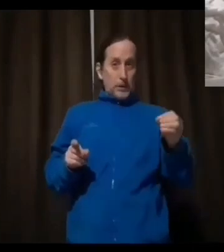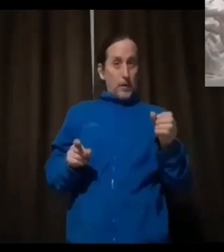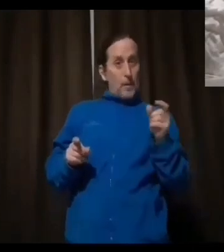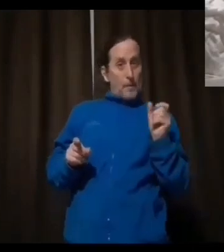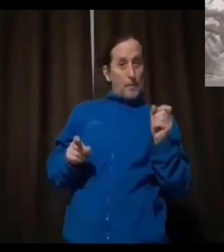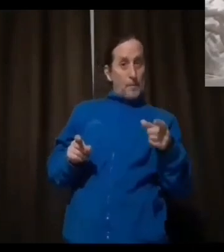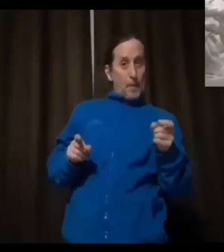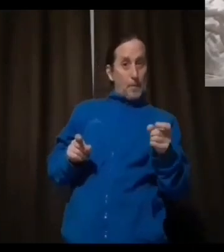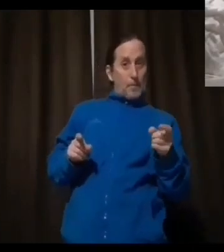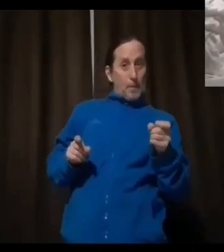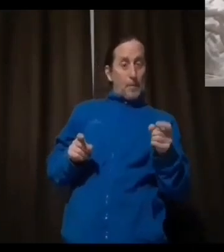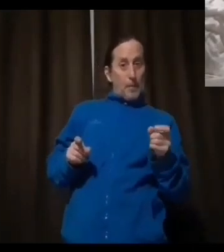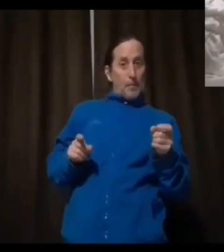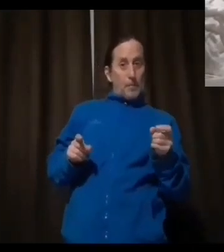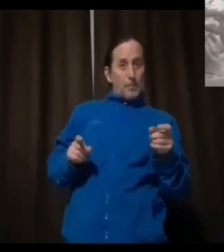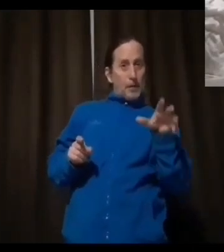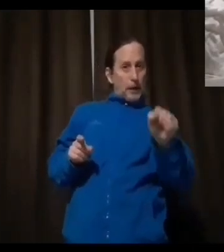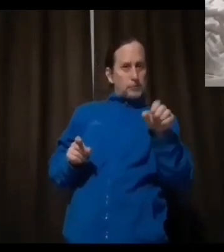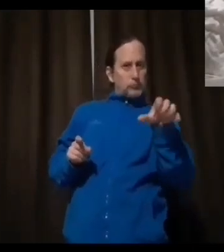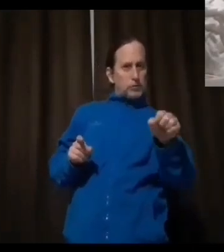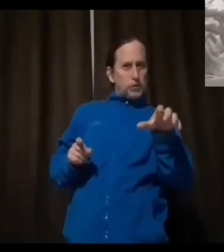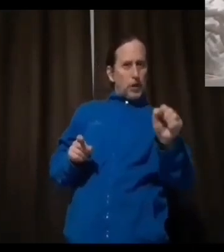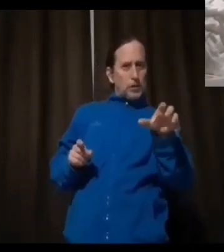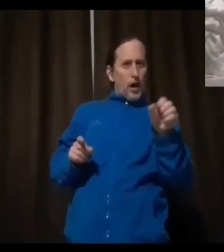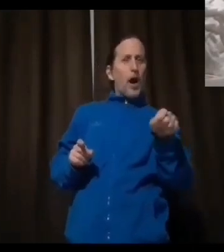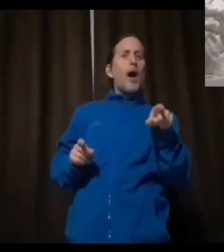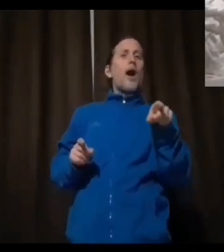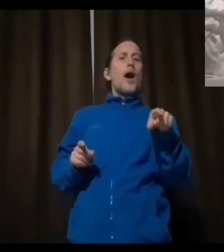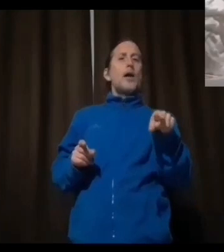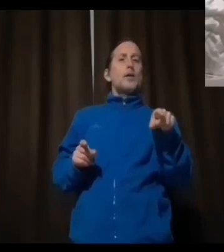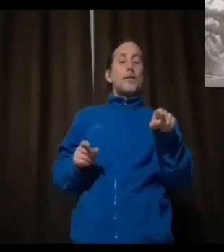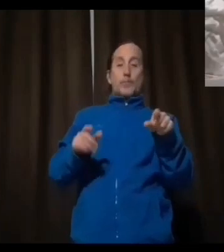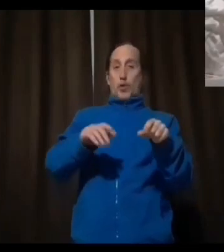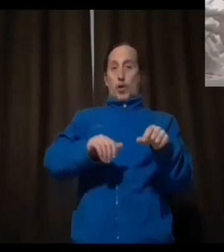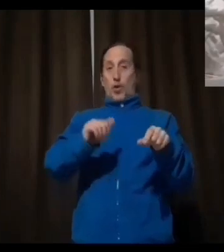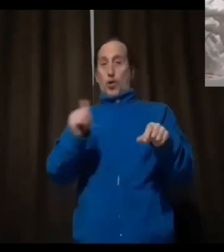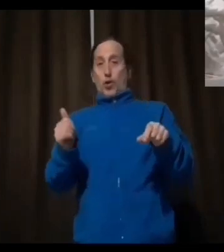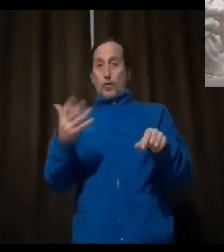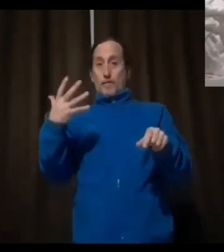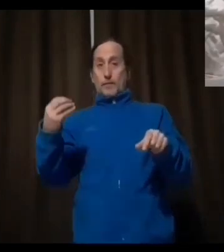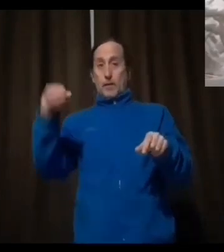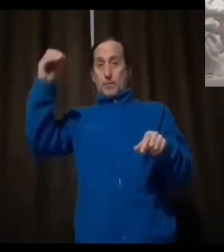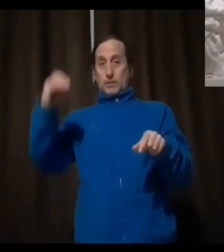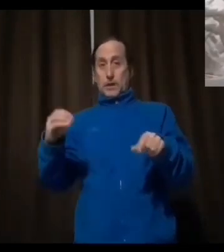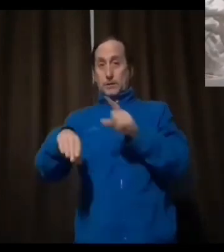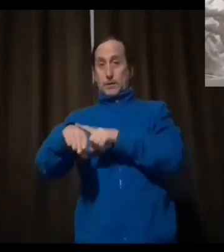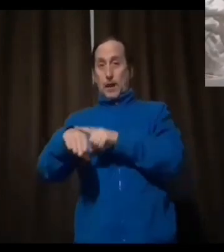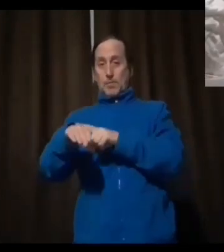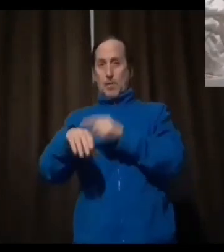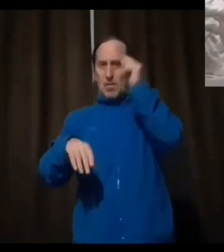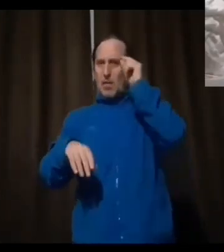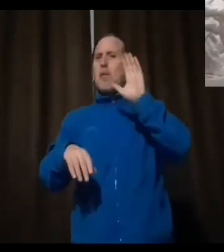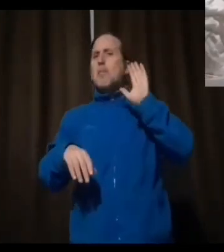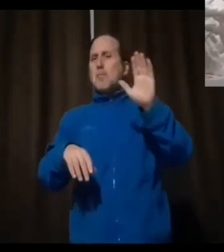slit with detection, and the assumption is that the other 50% of the time it must be going through the other slit. So